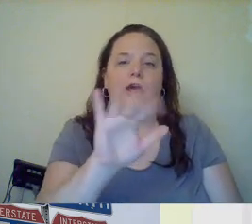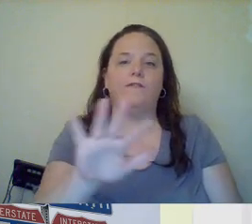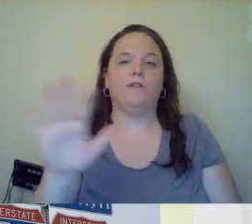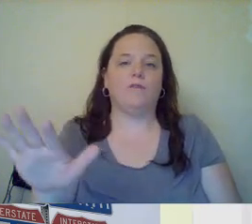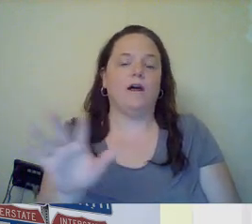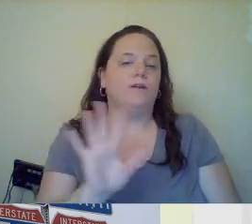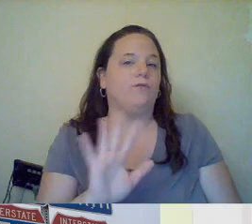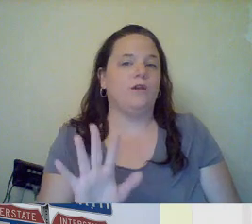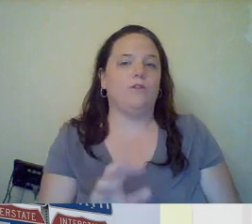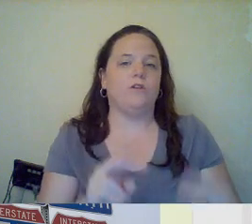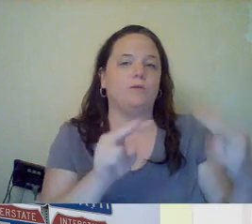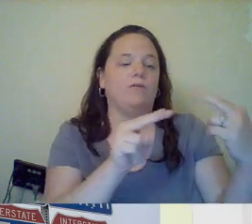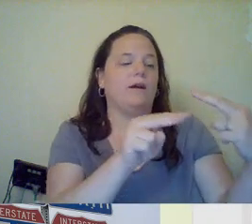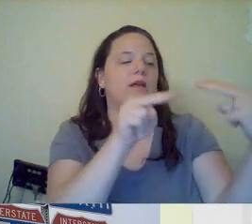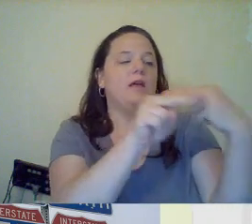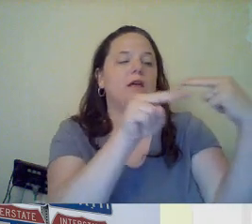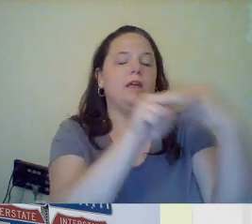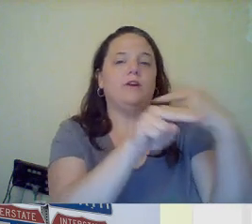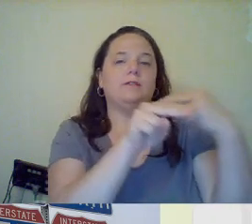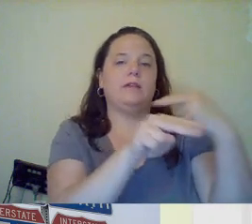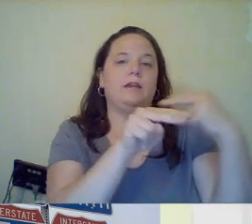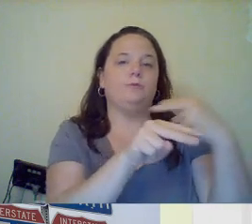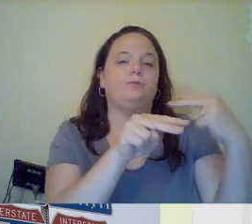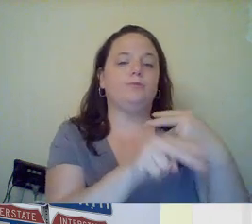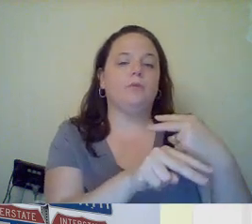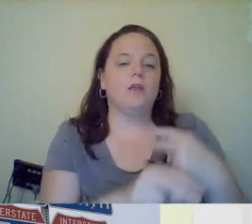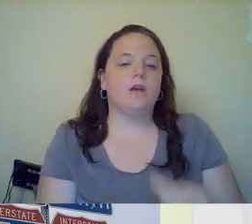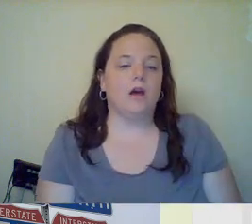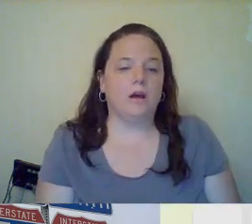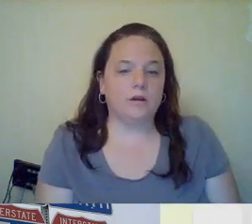or I-55. Either of them would be fine. Interstate.